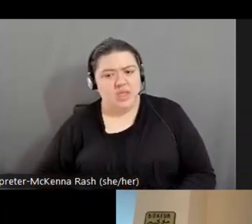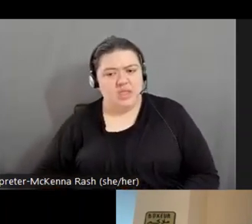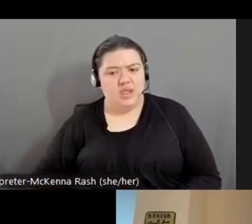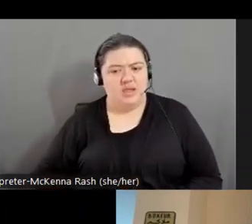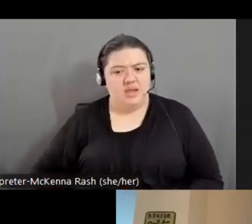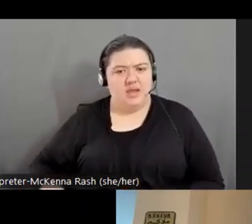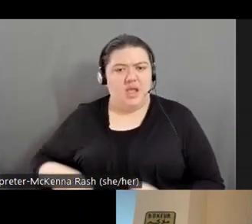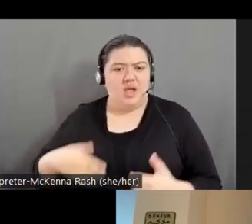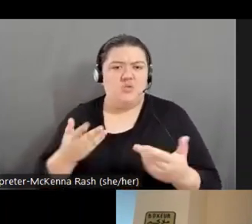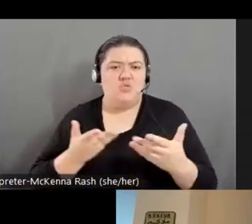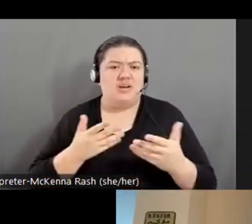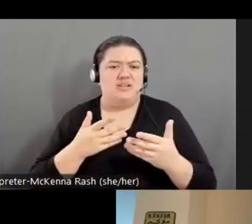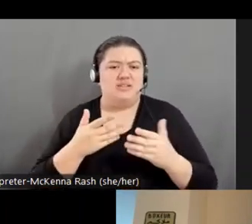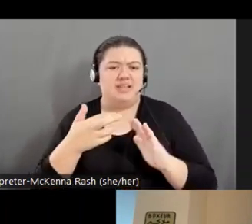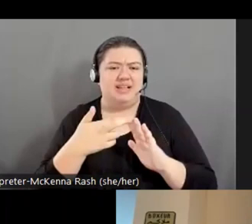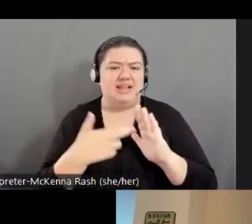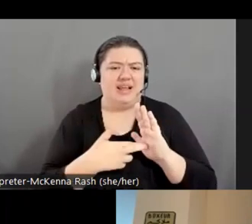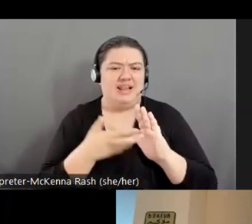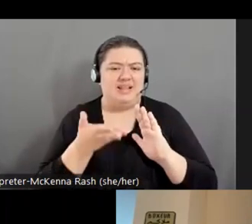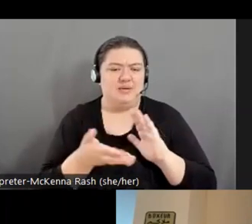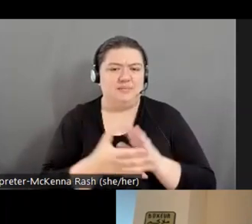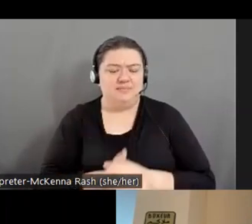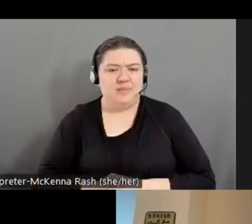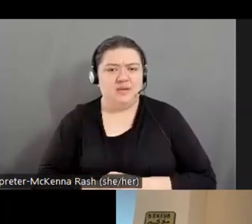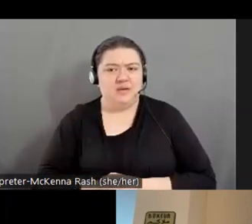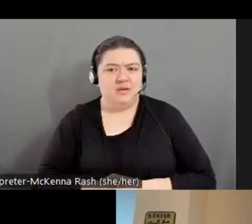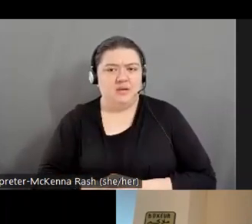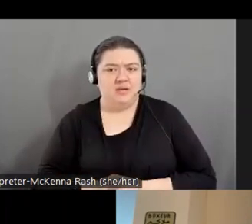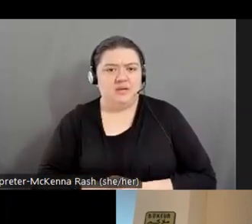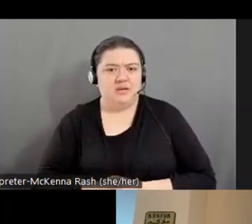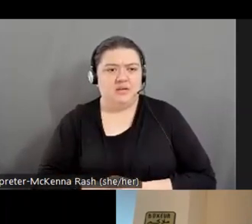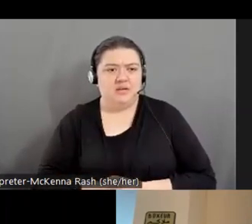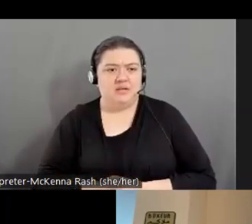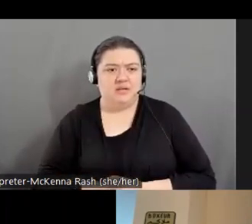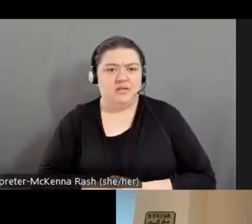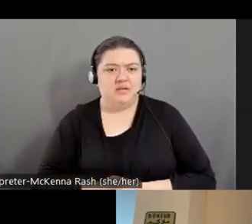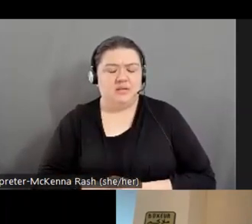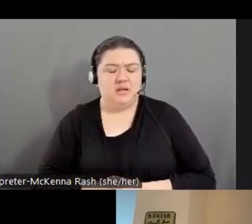what are the guidelines there? Okay, so